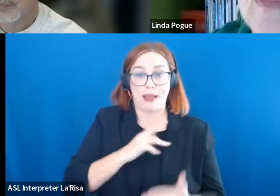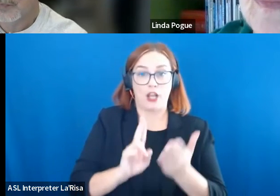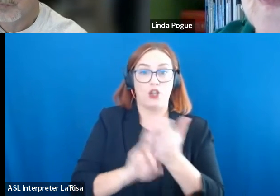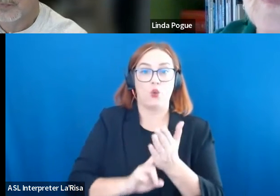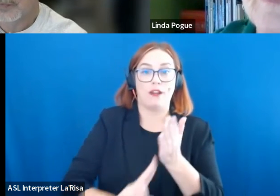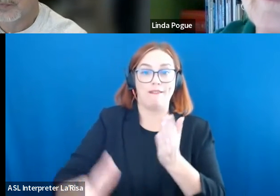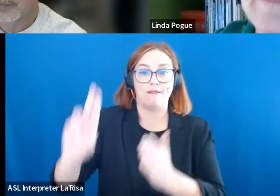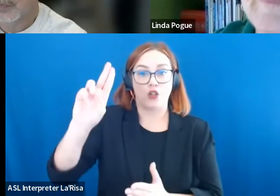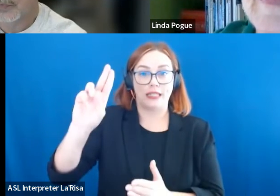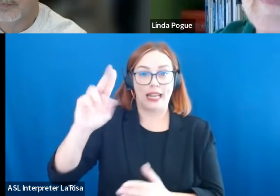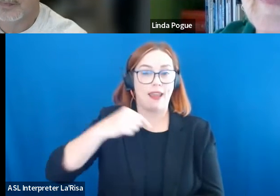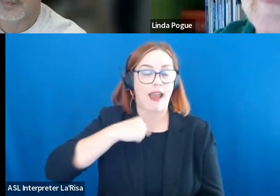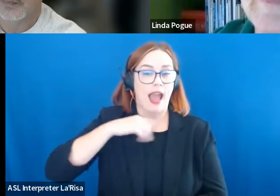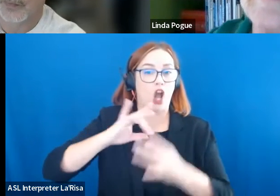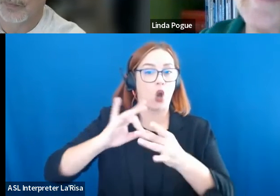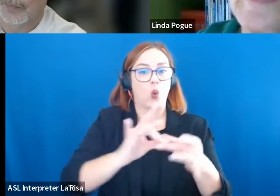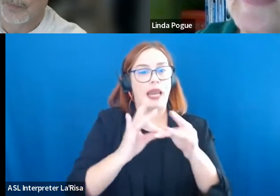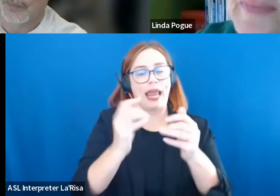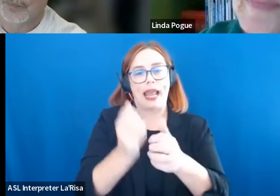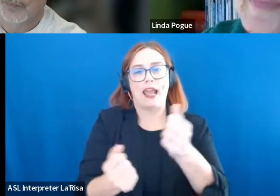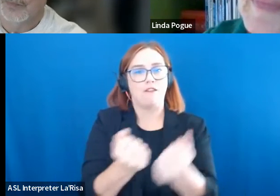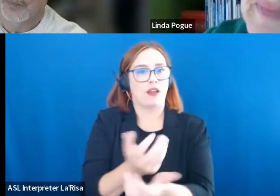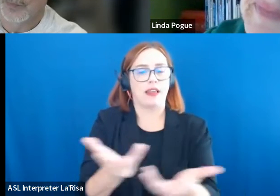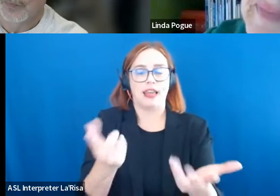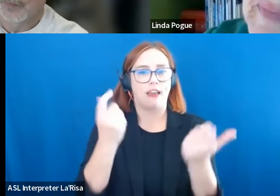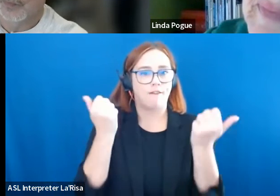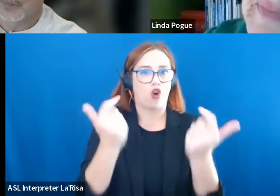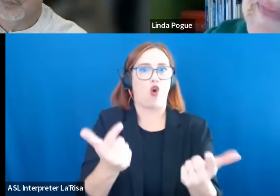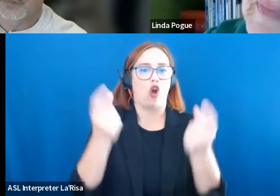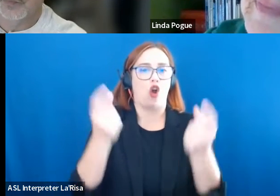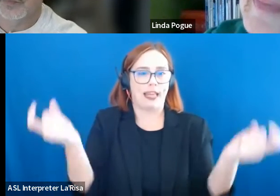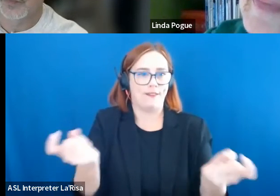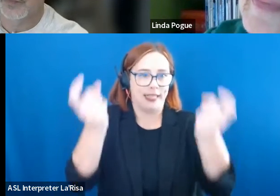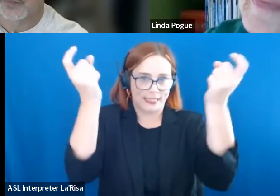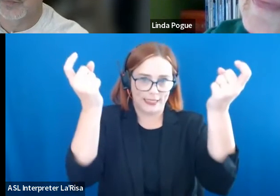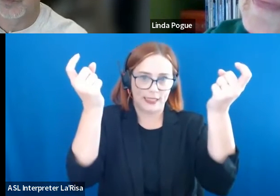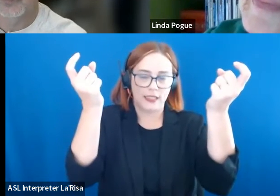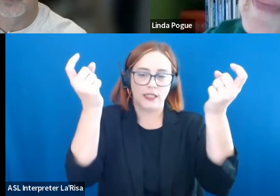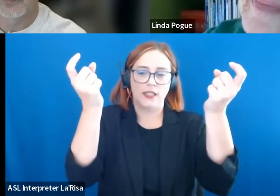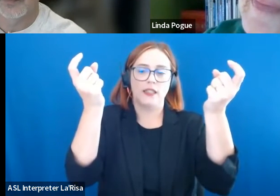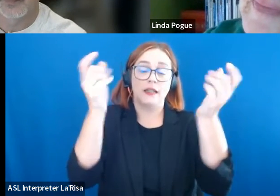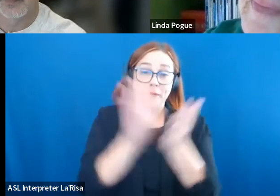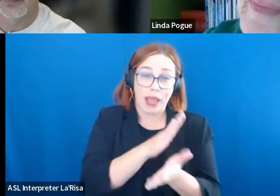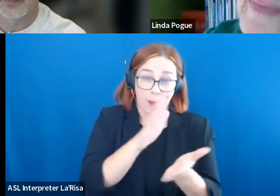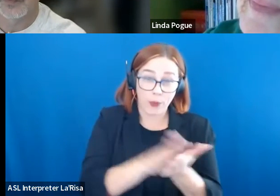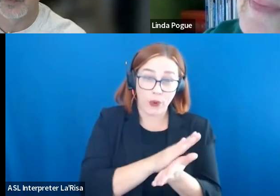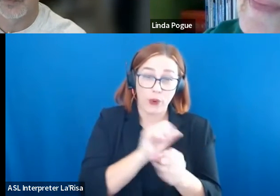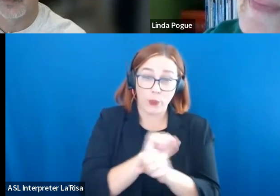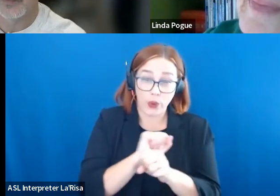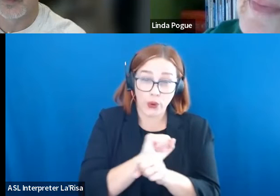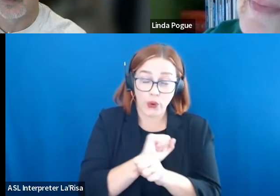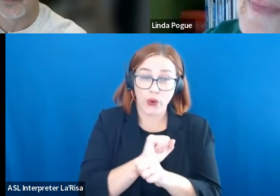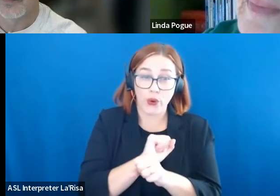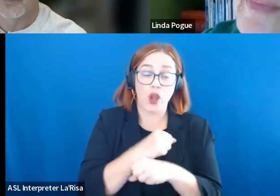coordinated everybody for all of the events that we had and went through some of the paperwork. I created